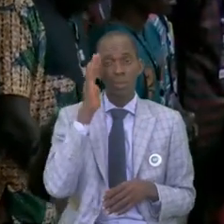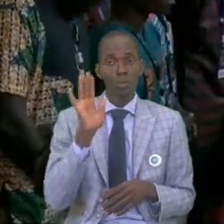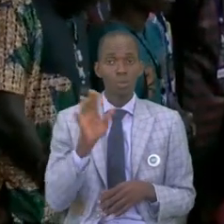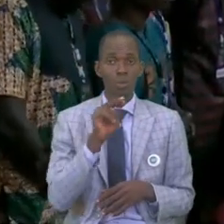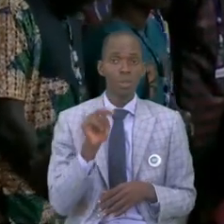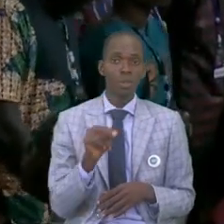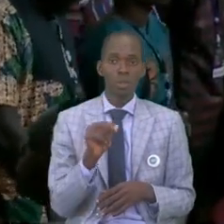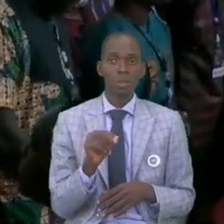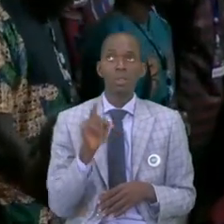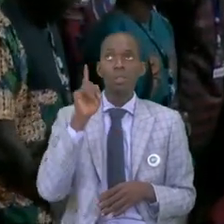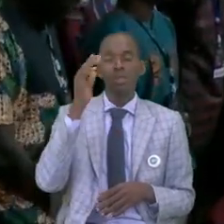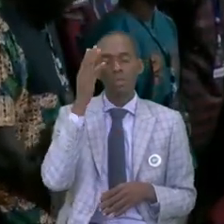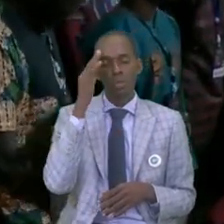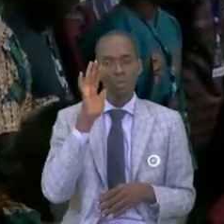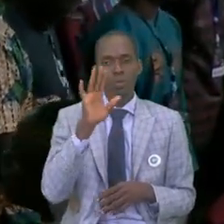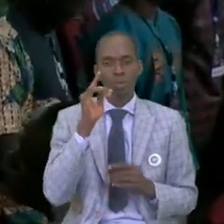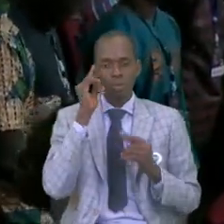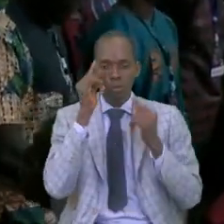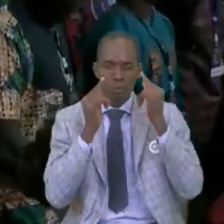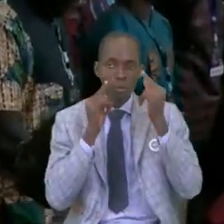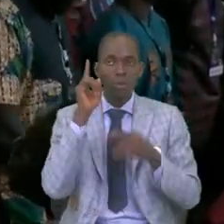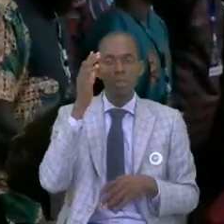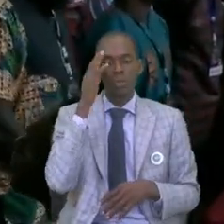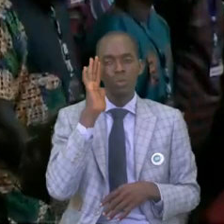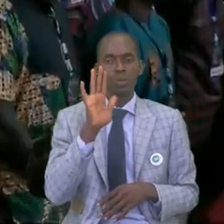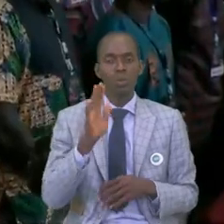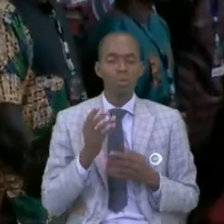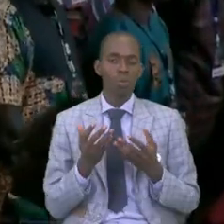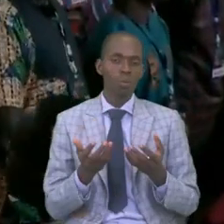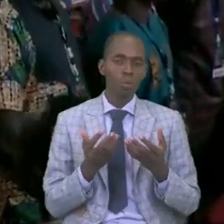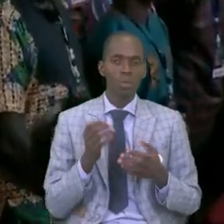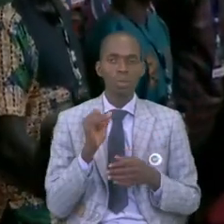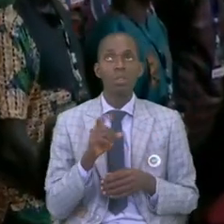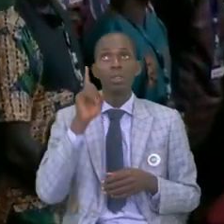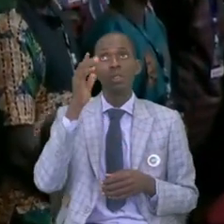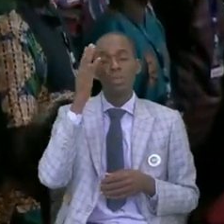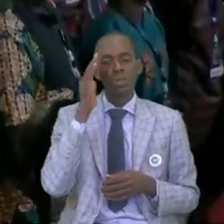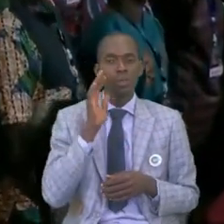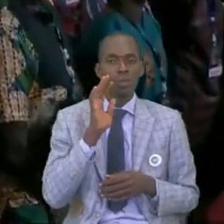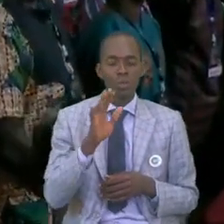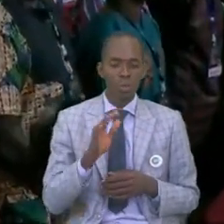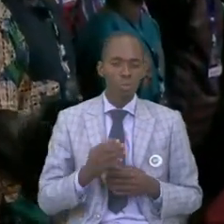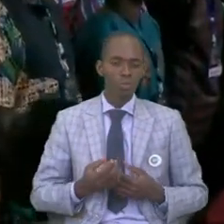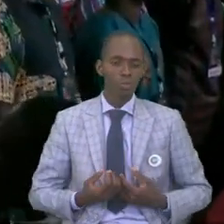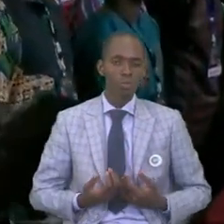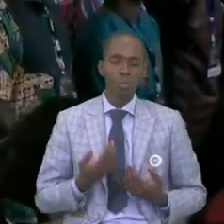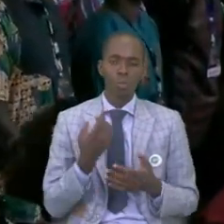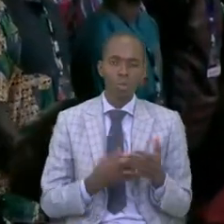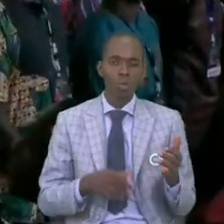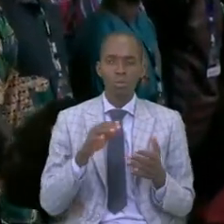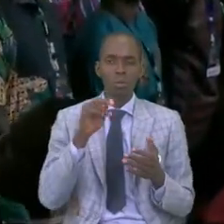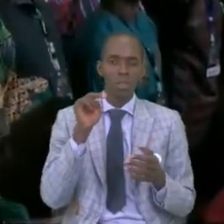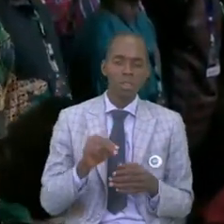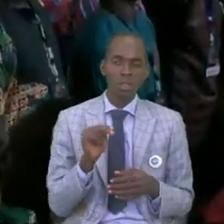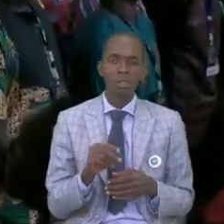knows your concerns. He knows your desires. He knows your aspiration. And he